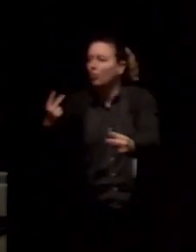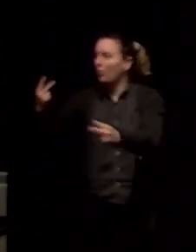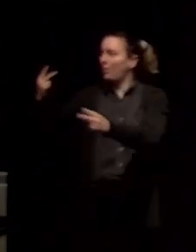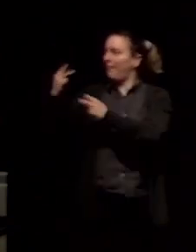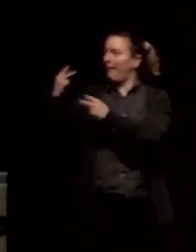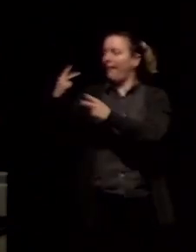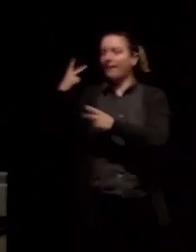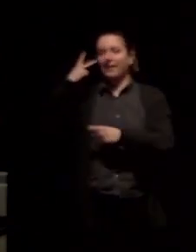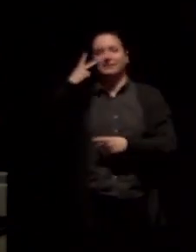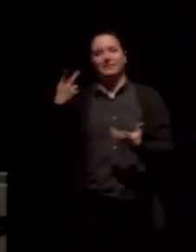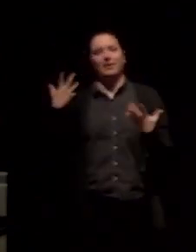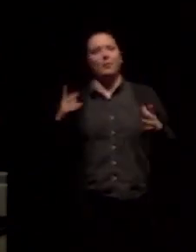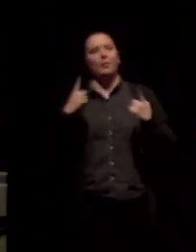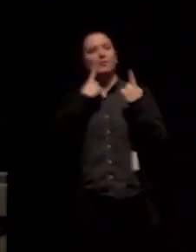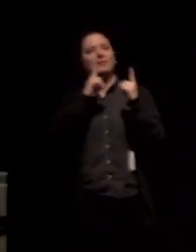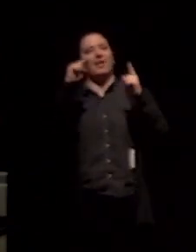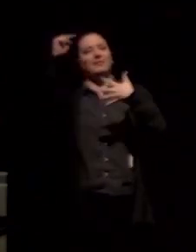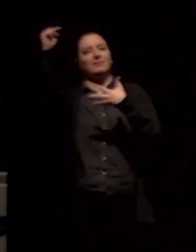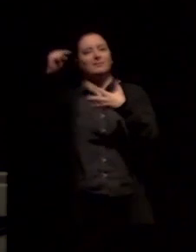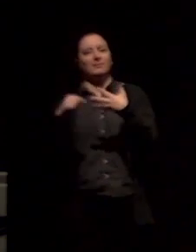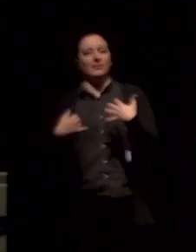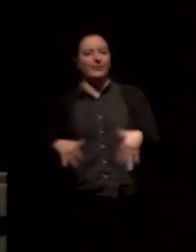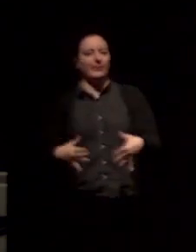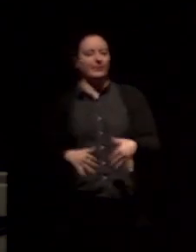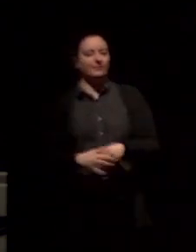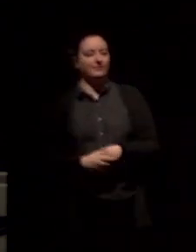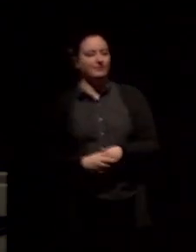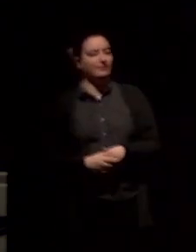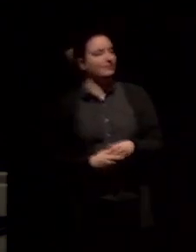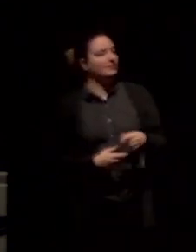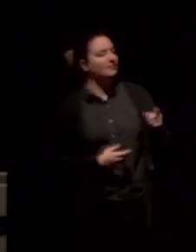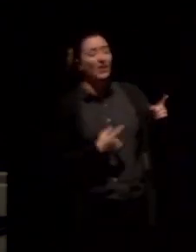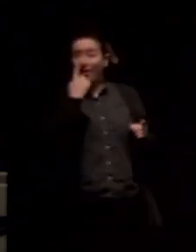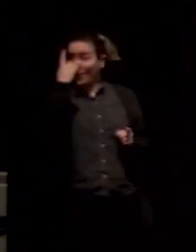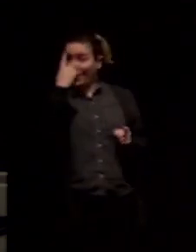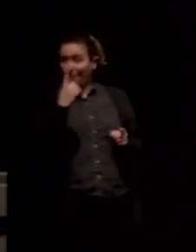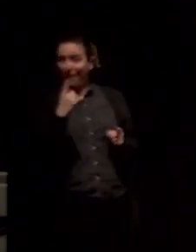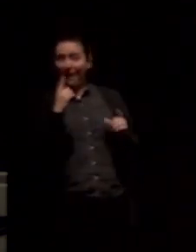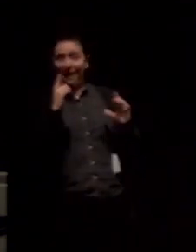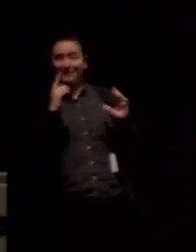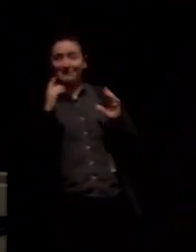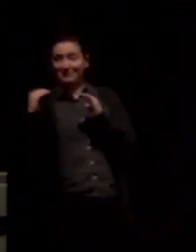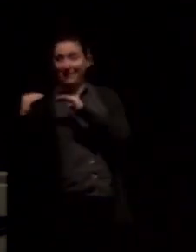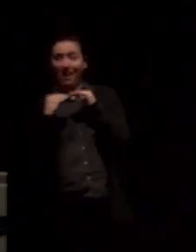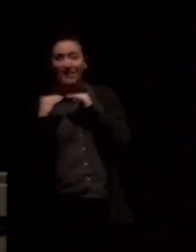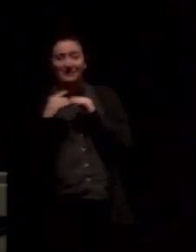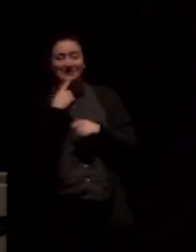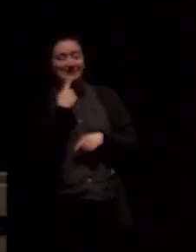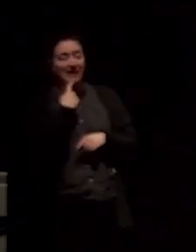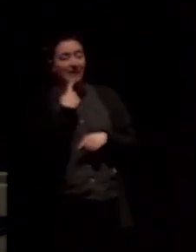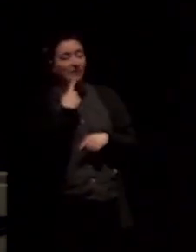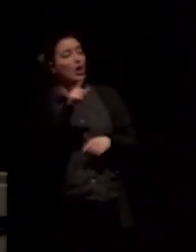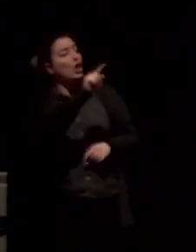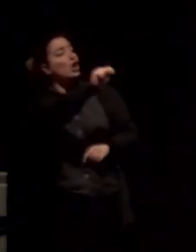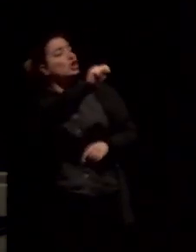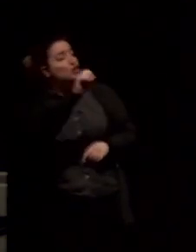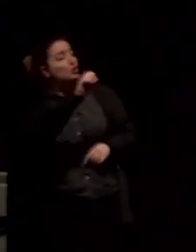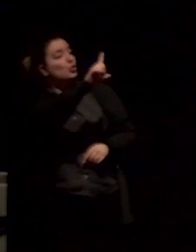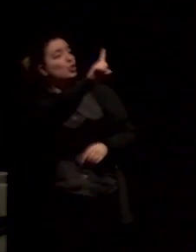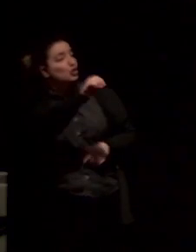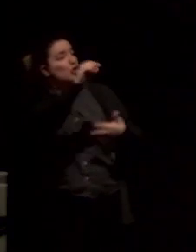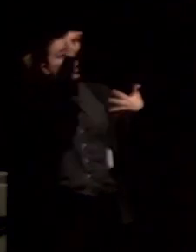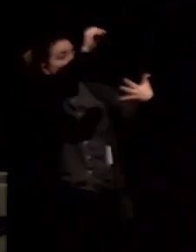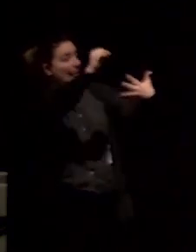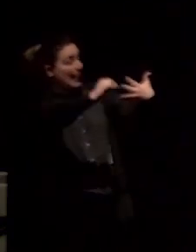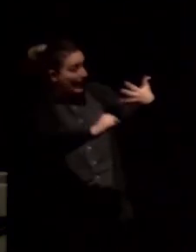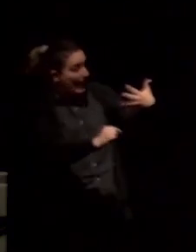Mm-hmm. I love that suggestion. Mm-hmm. I had a colleague suggest, in addition to my to-do list, to have a all-done list. Where I can just add the things I've accomplished in the week and